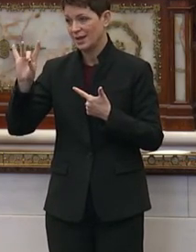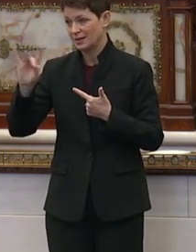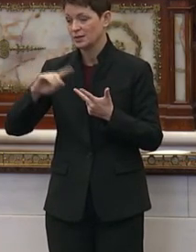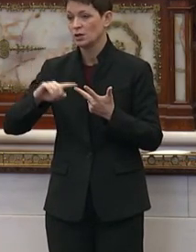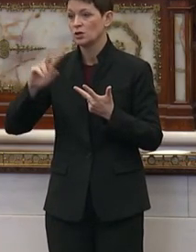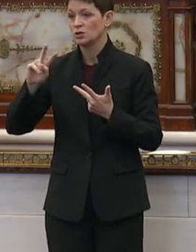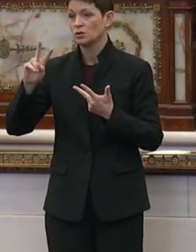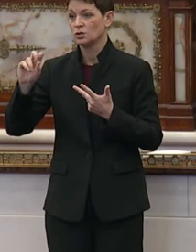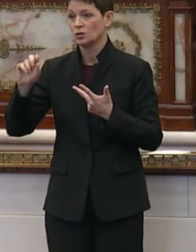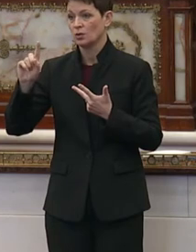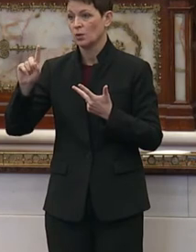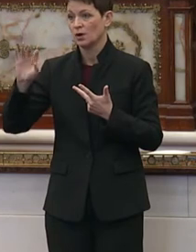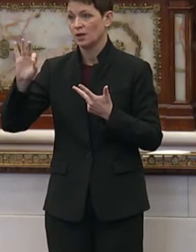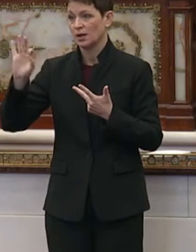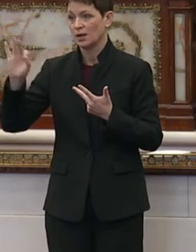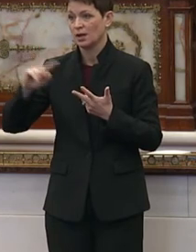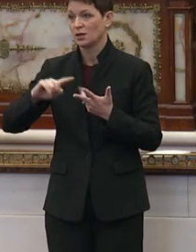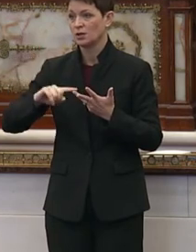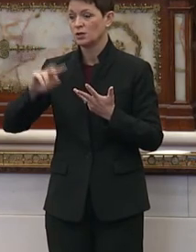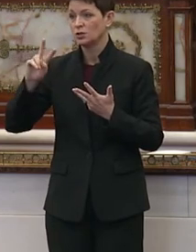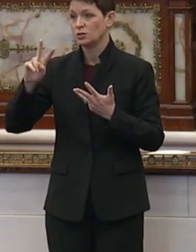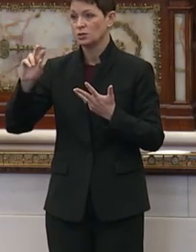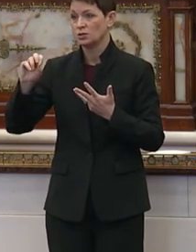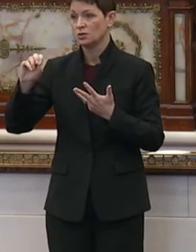220198, 220199,